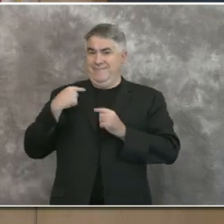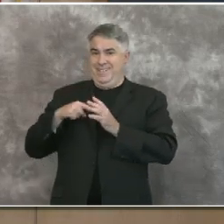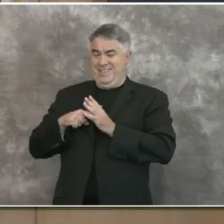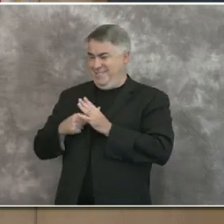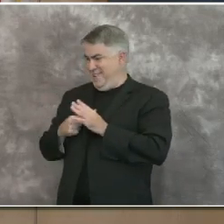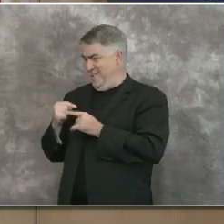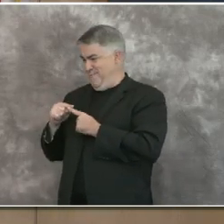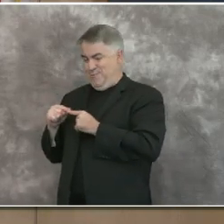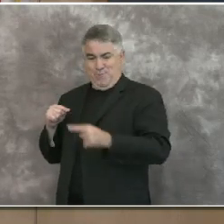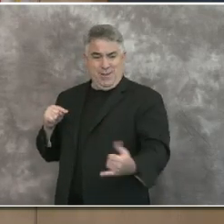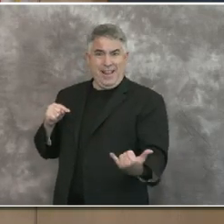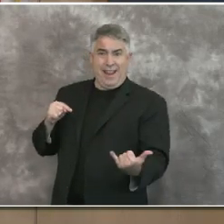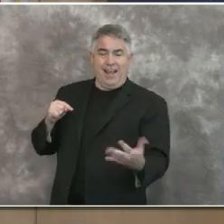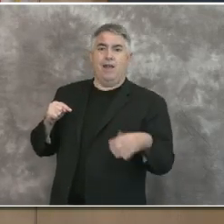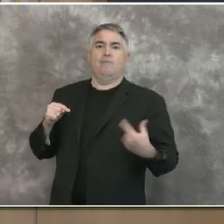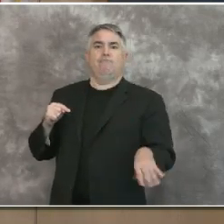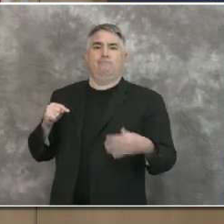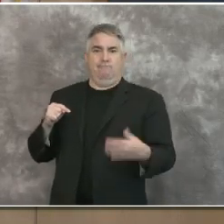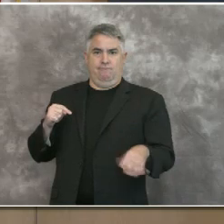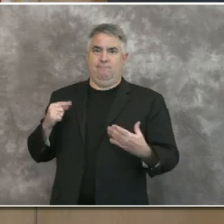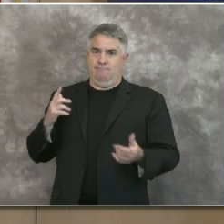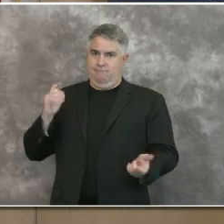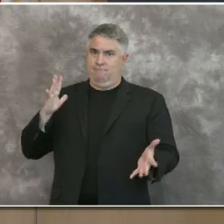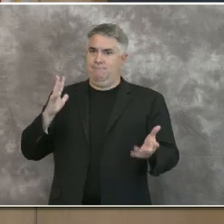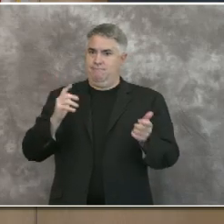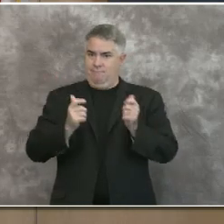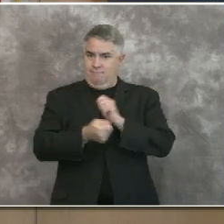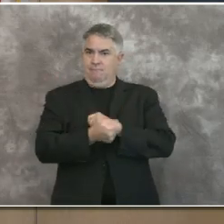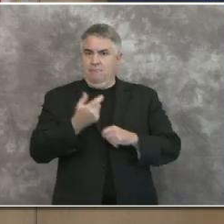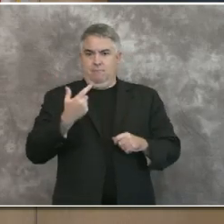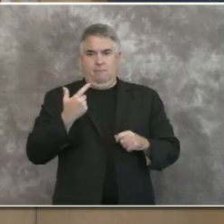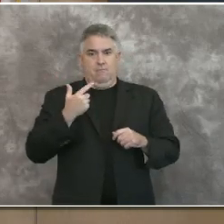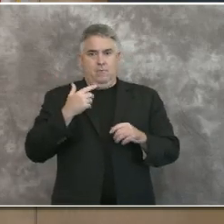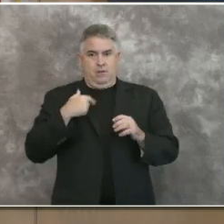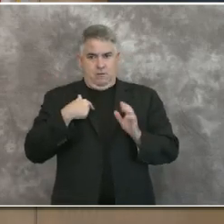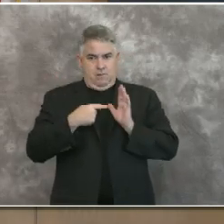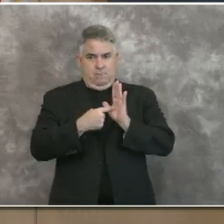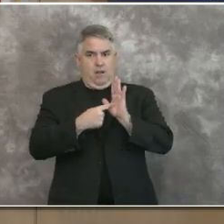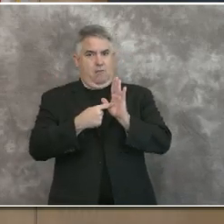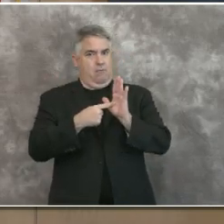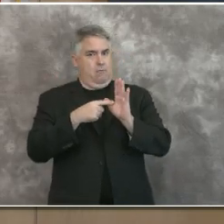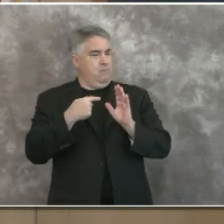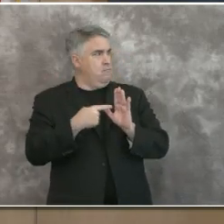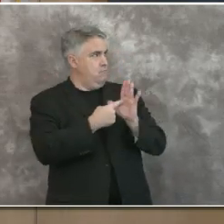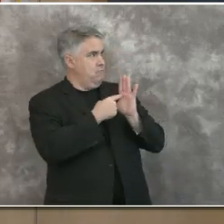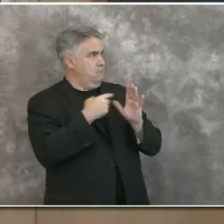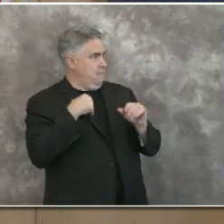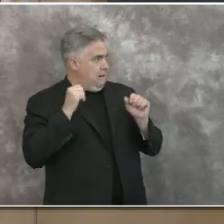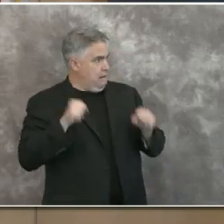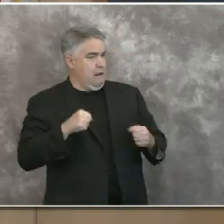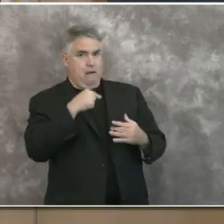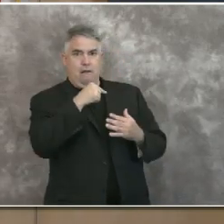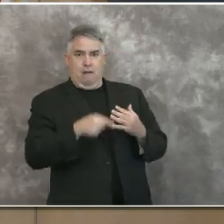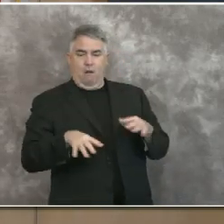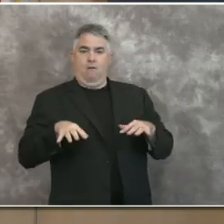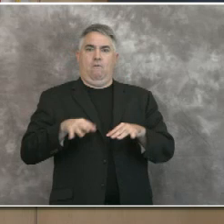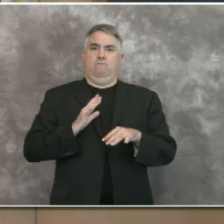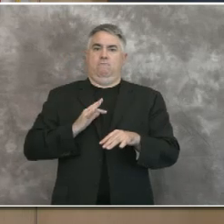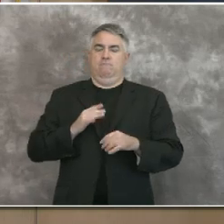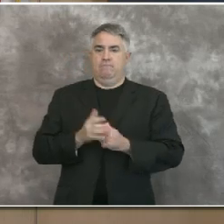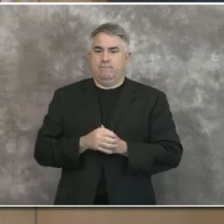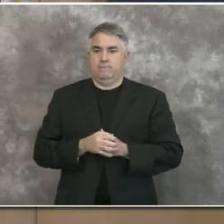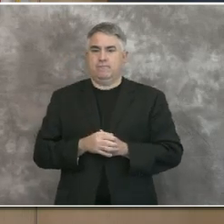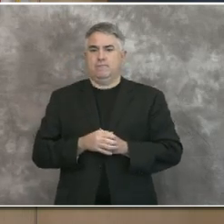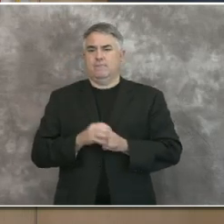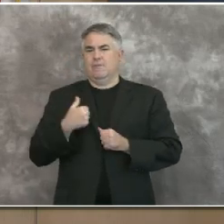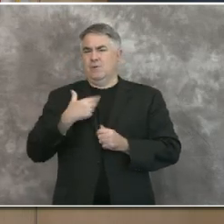we are today, we continue to see our region being a model for our response to this pandemic outbreak. But we want to make sure that that